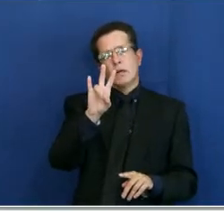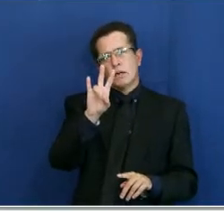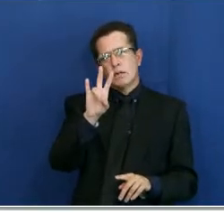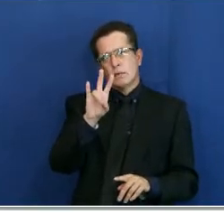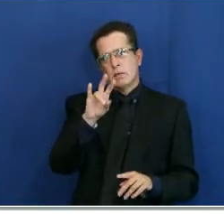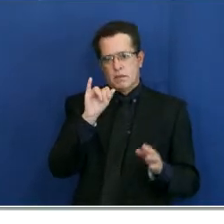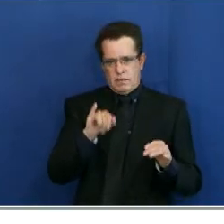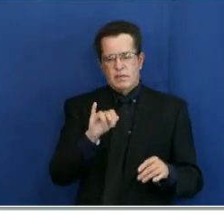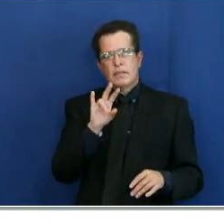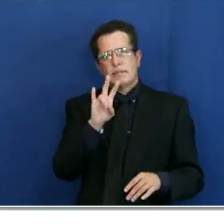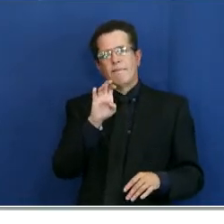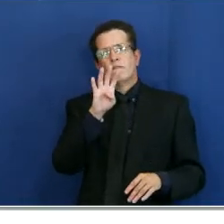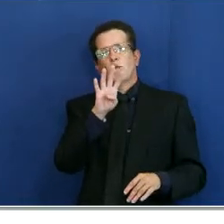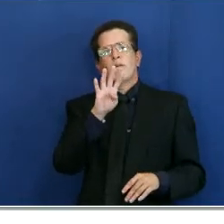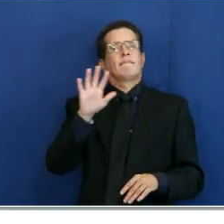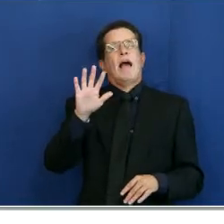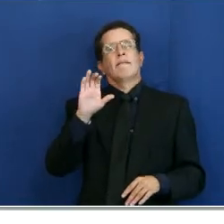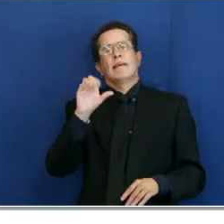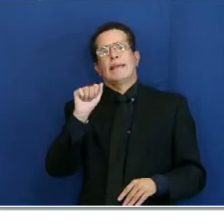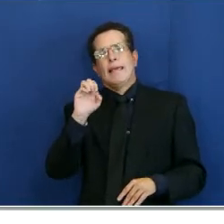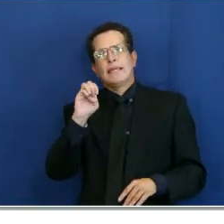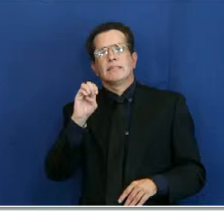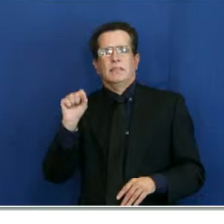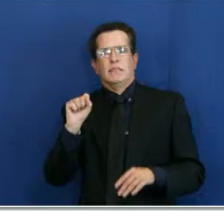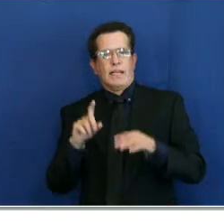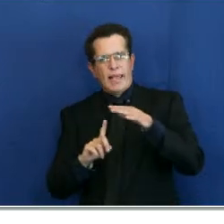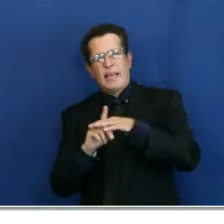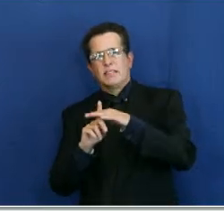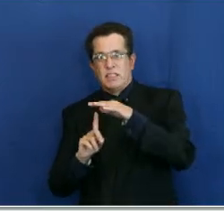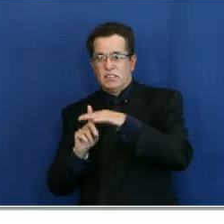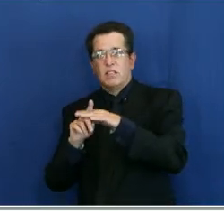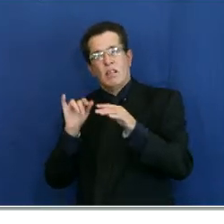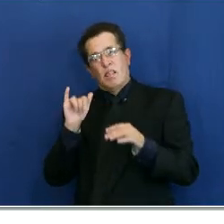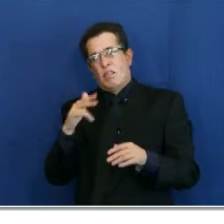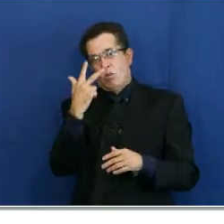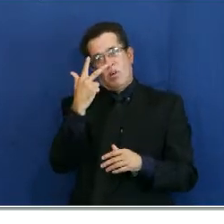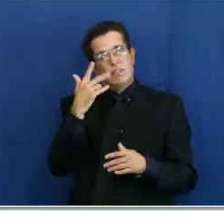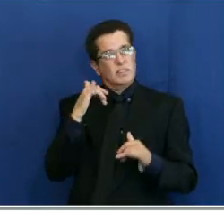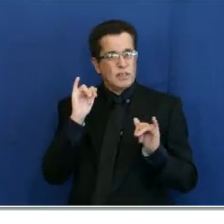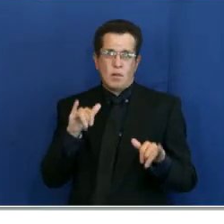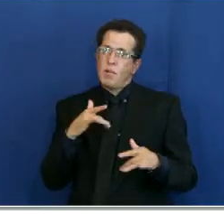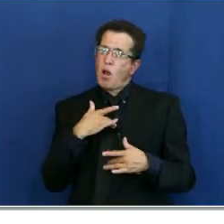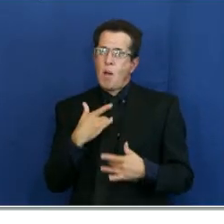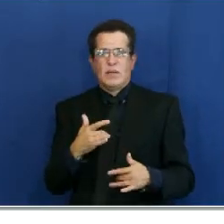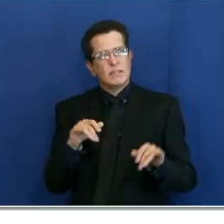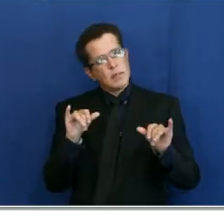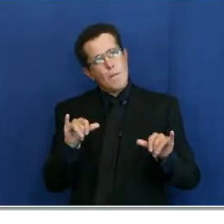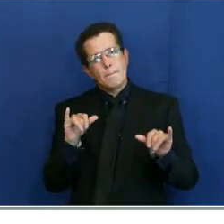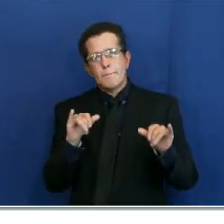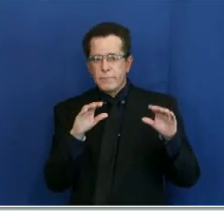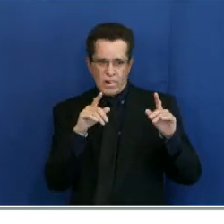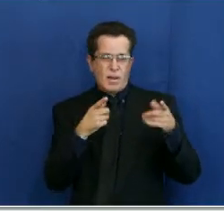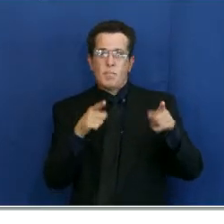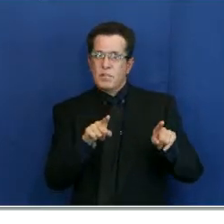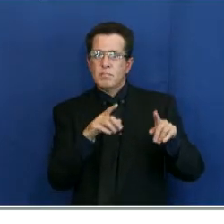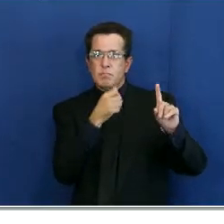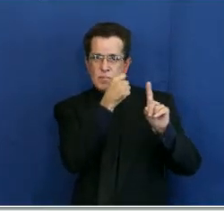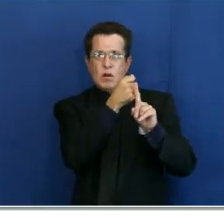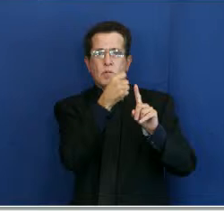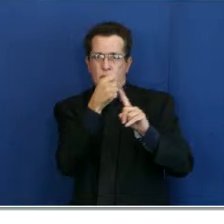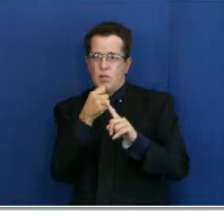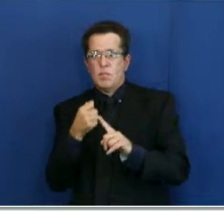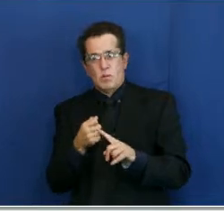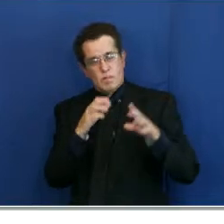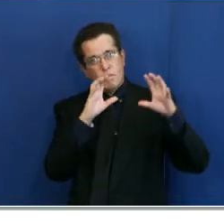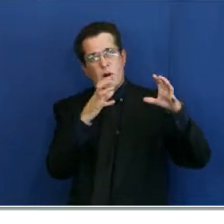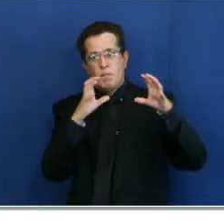representing 745 cases, and the three common settings are also the same as the overall